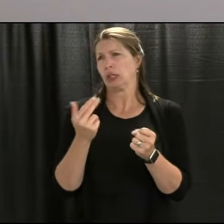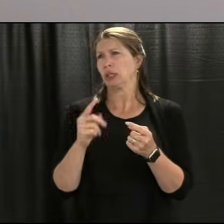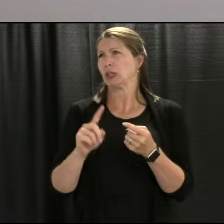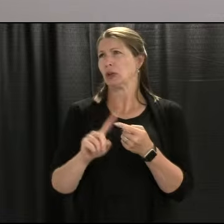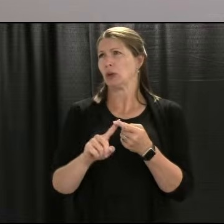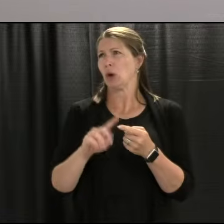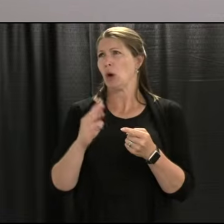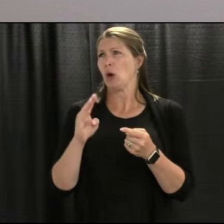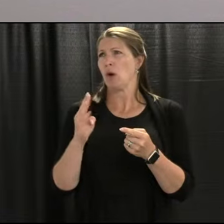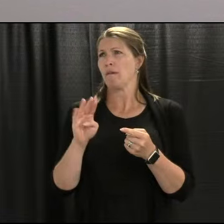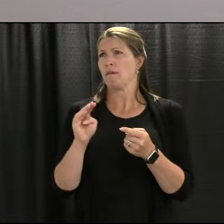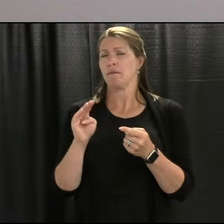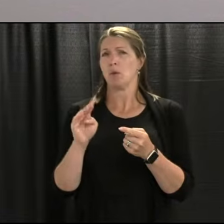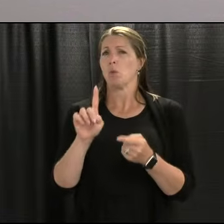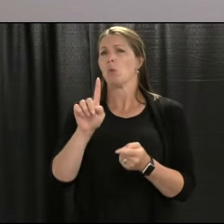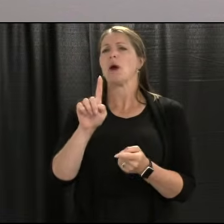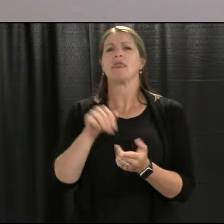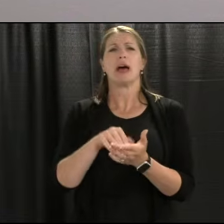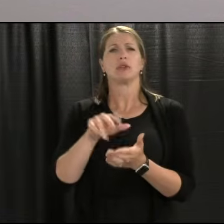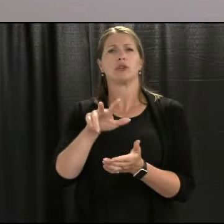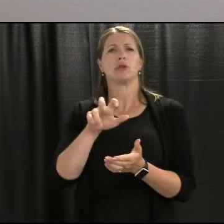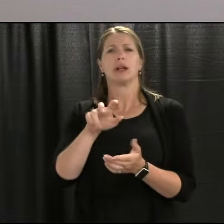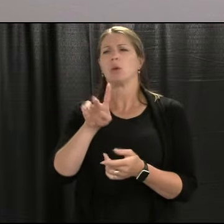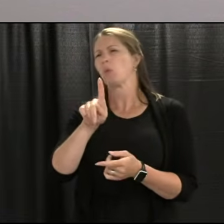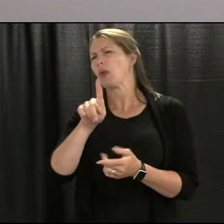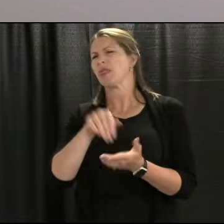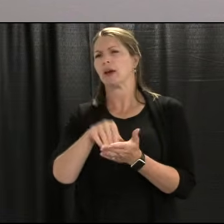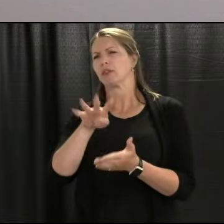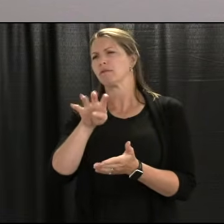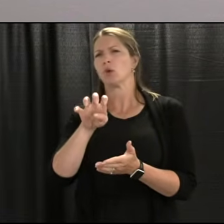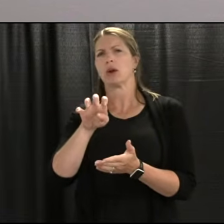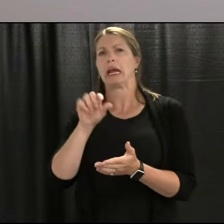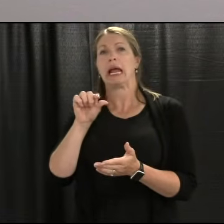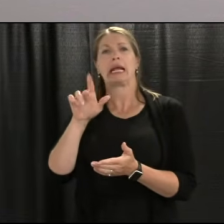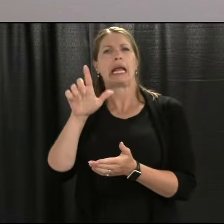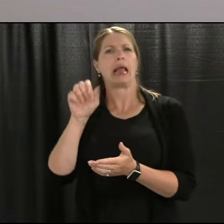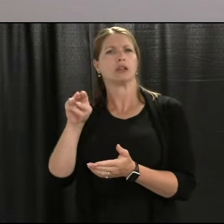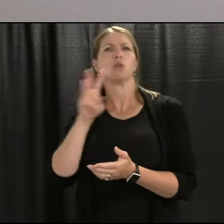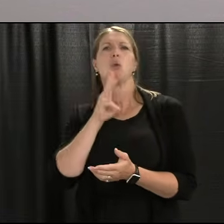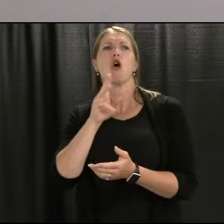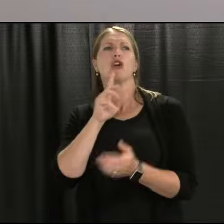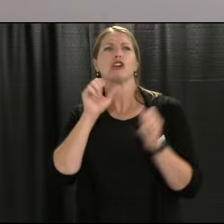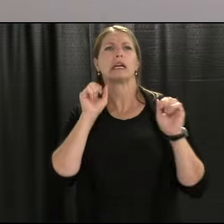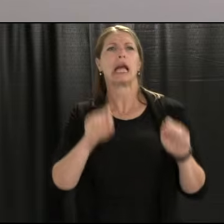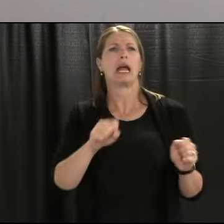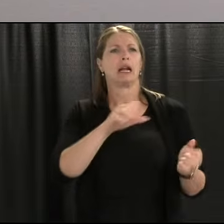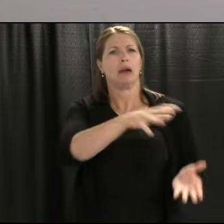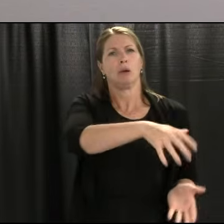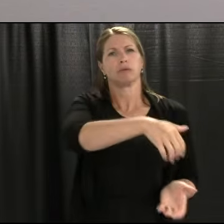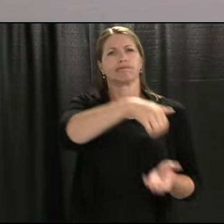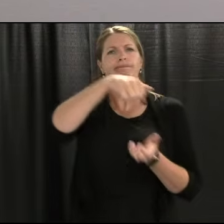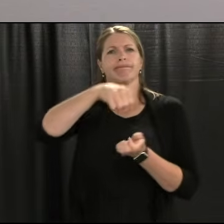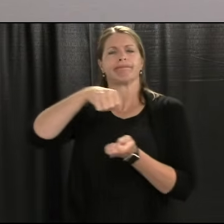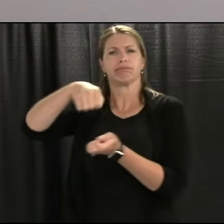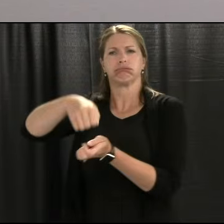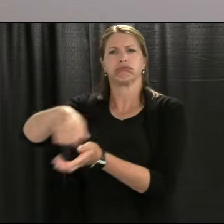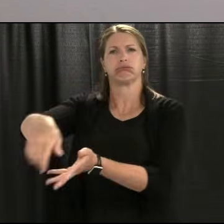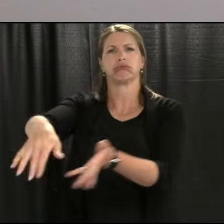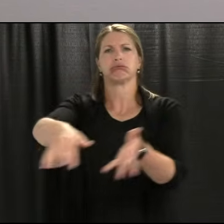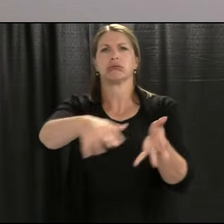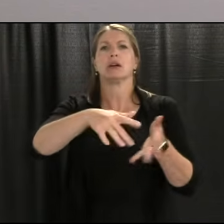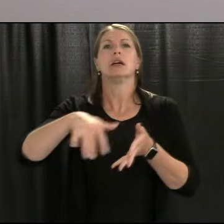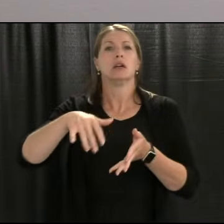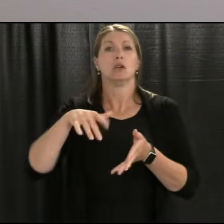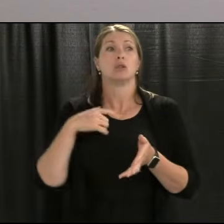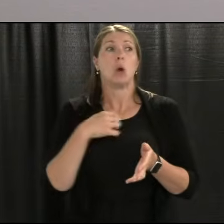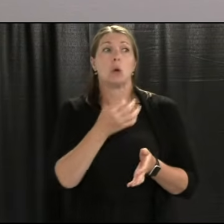Am I right there? I think it's actually larger. Larger than that? Okay, so that is obviously good news. That'll be here in the next coming days as well. That will